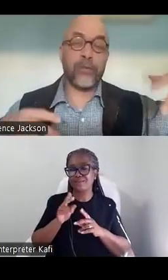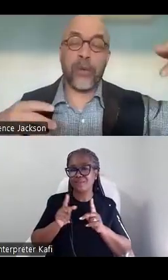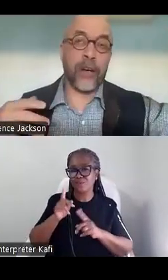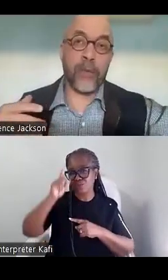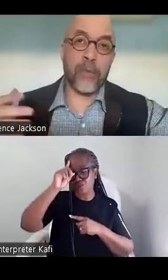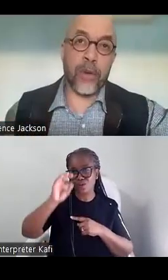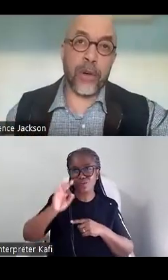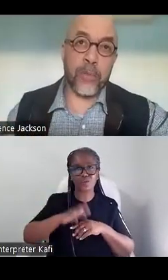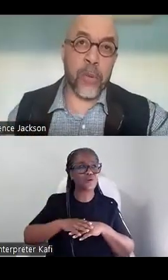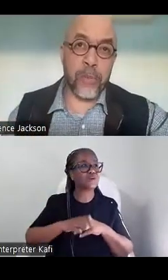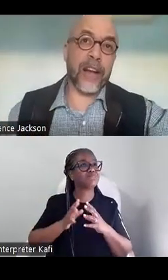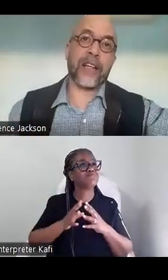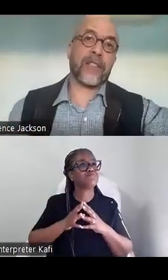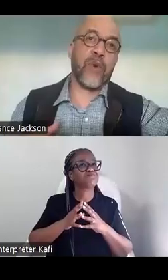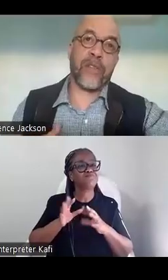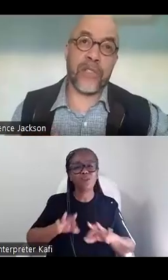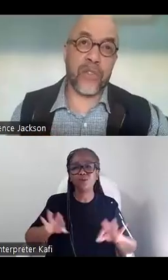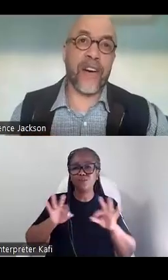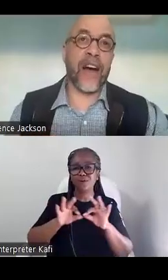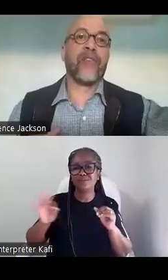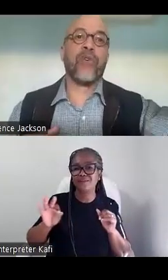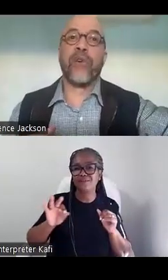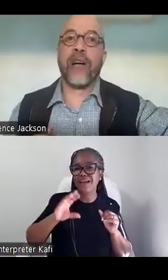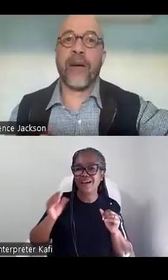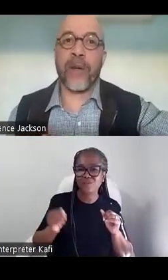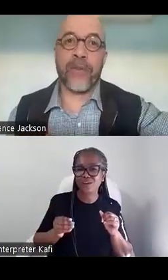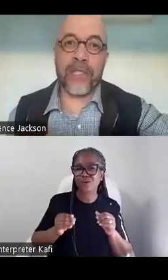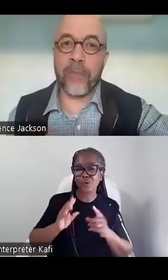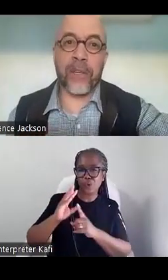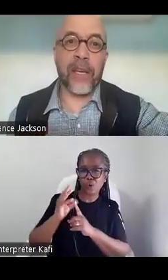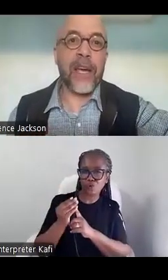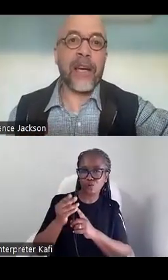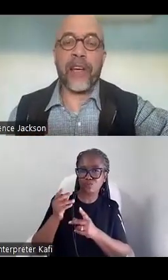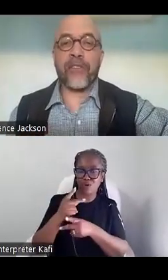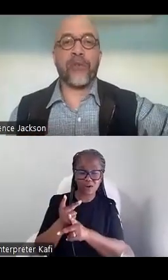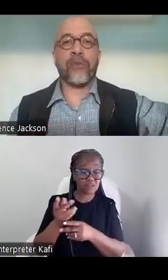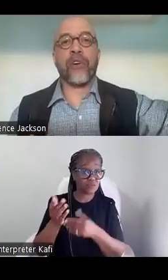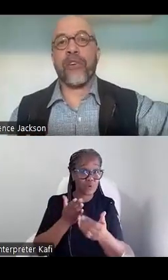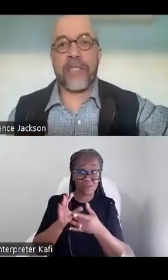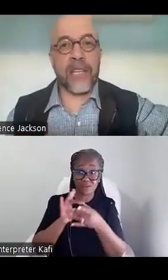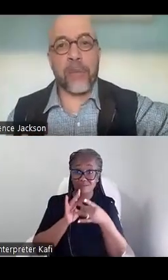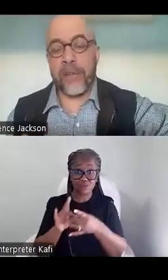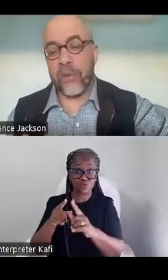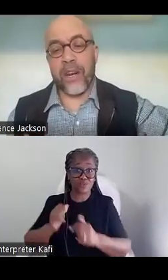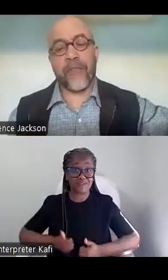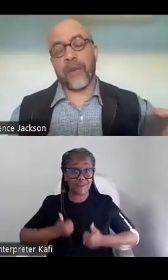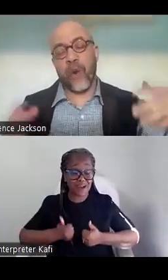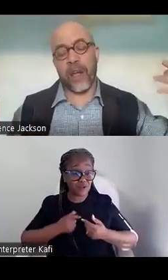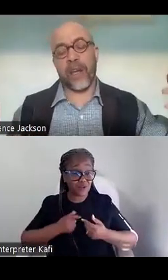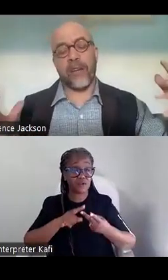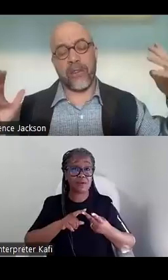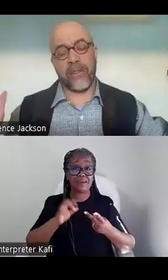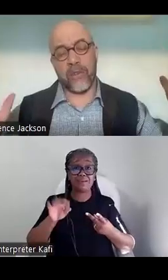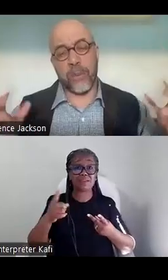cultural products, whether it's a survival, whether it's something that you learn and celebrate and do in an African